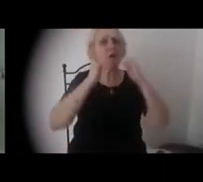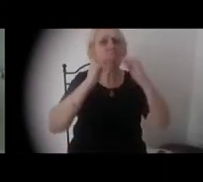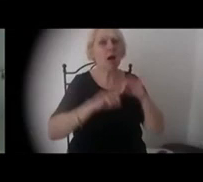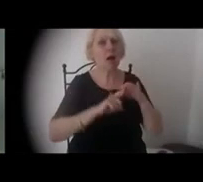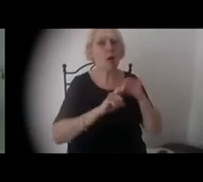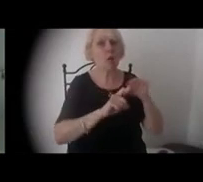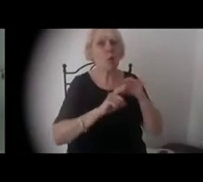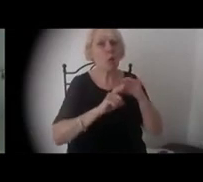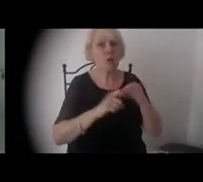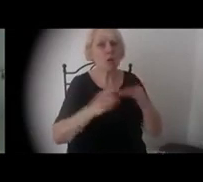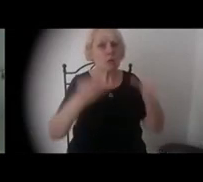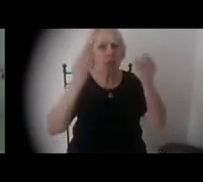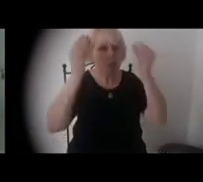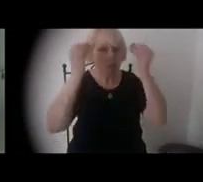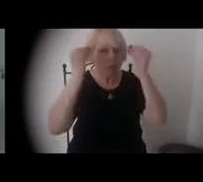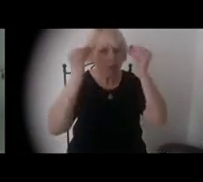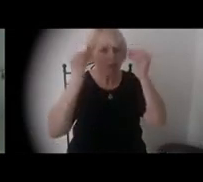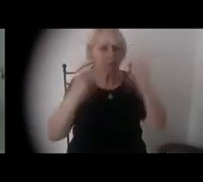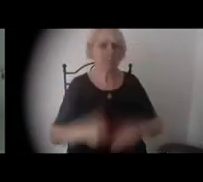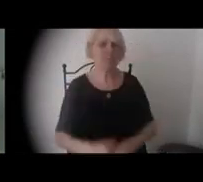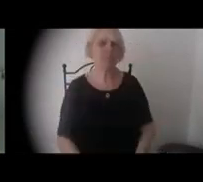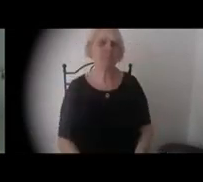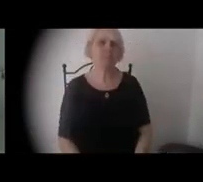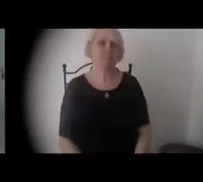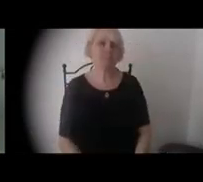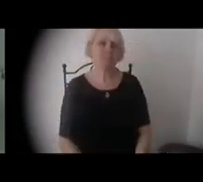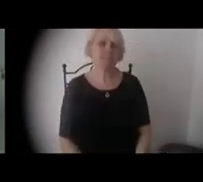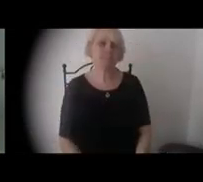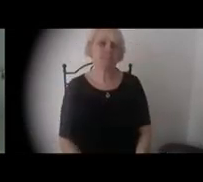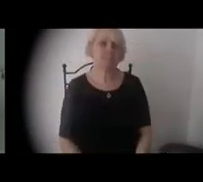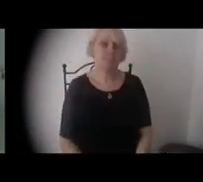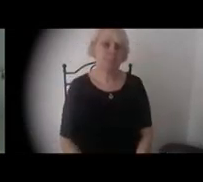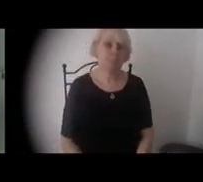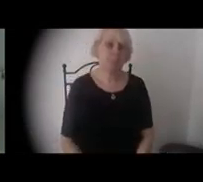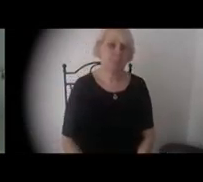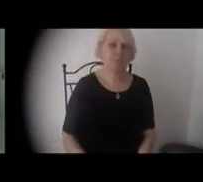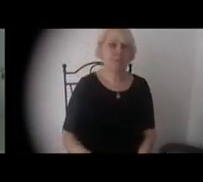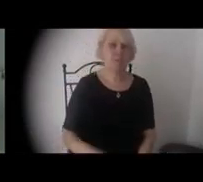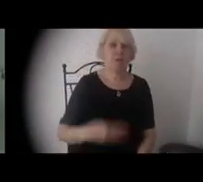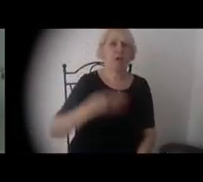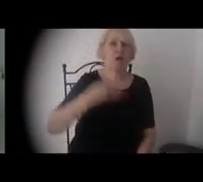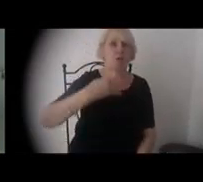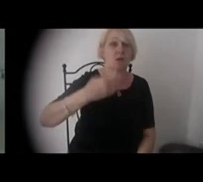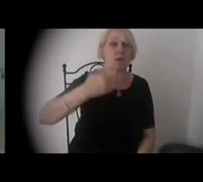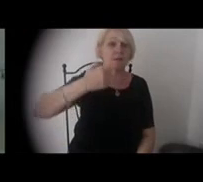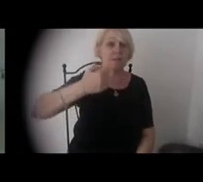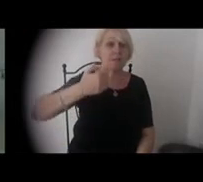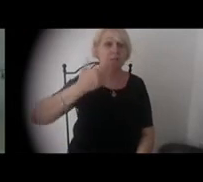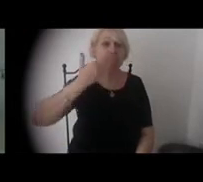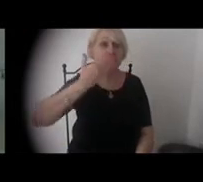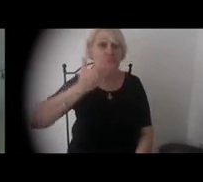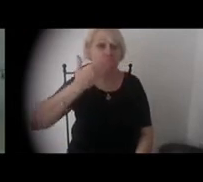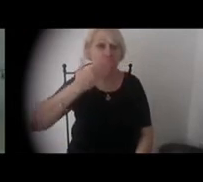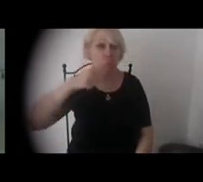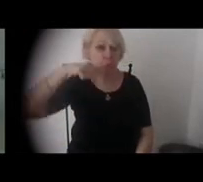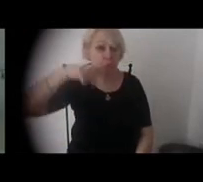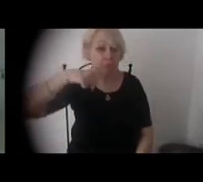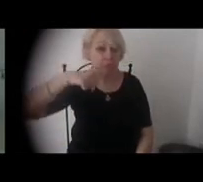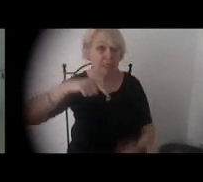school. So it'll vary we have 96 schools in Enfield. It's going to vary quite considerably from school to school.